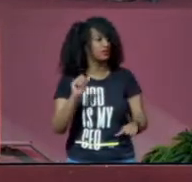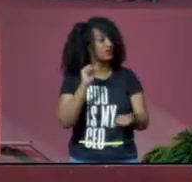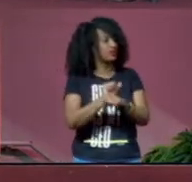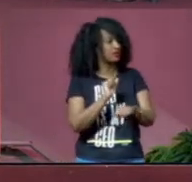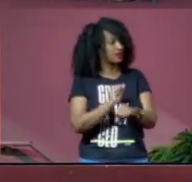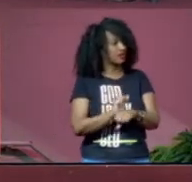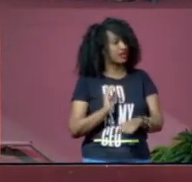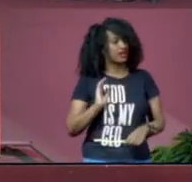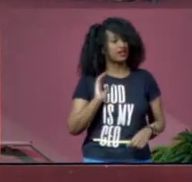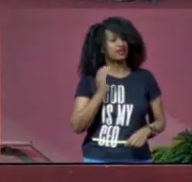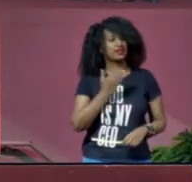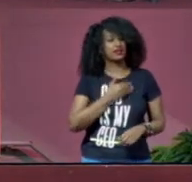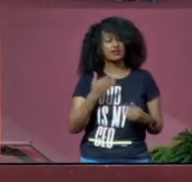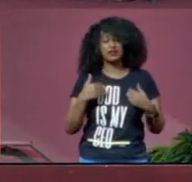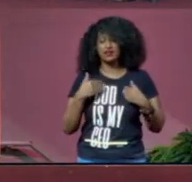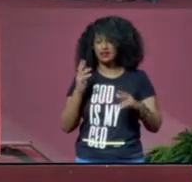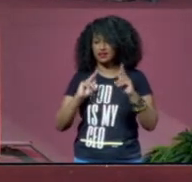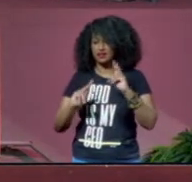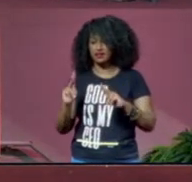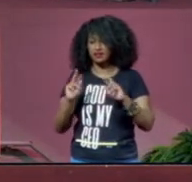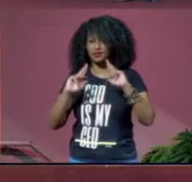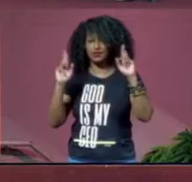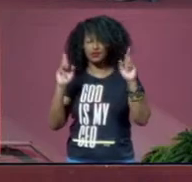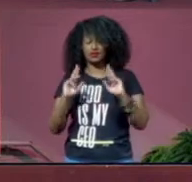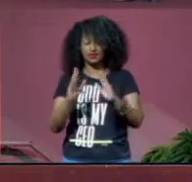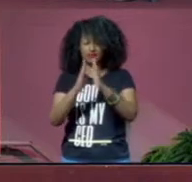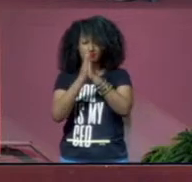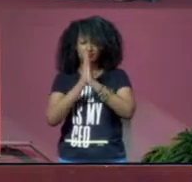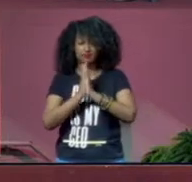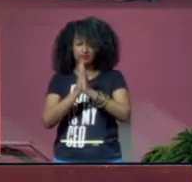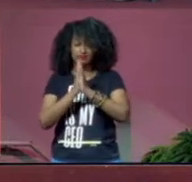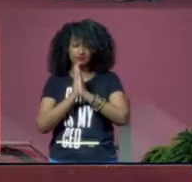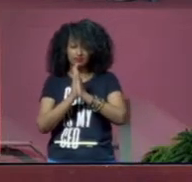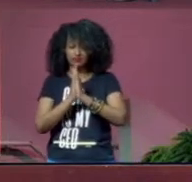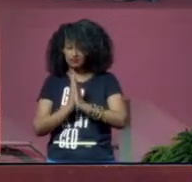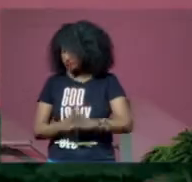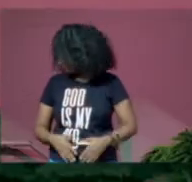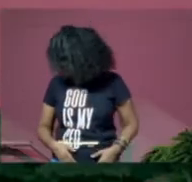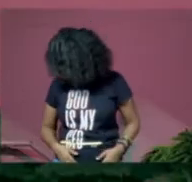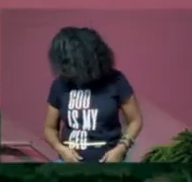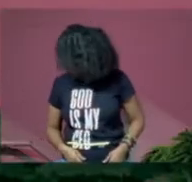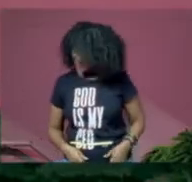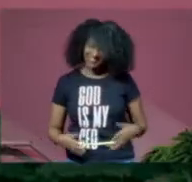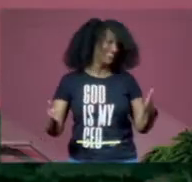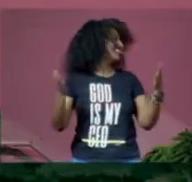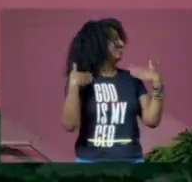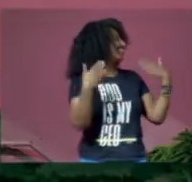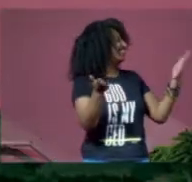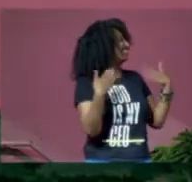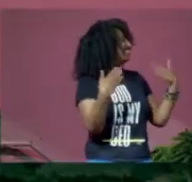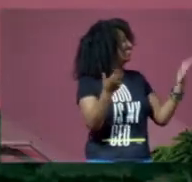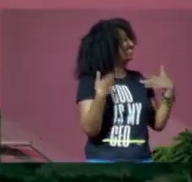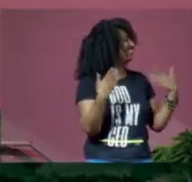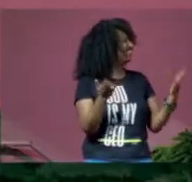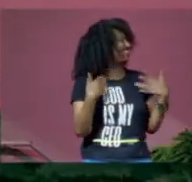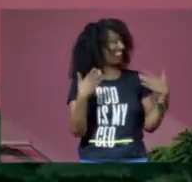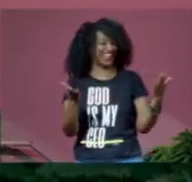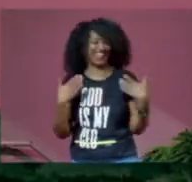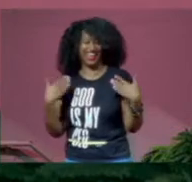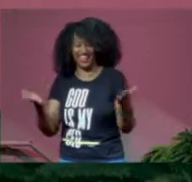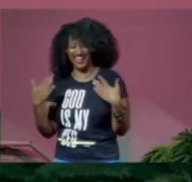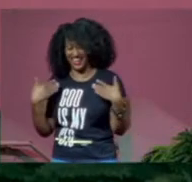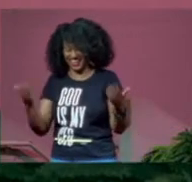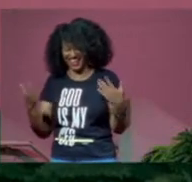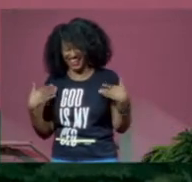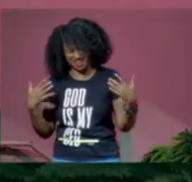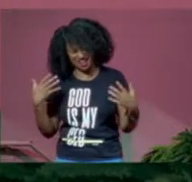with our young people. Let's go to God in prayer as we prepare for the word. They got me hot. I'm sweating out this African Versace. Amen. Come